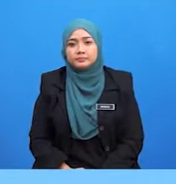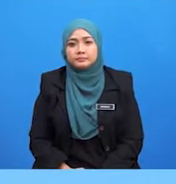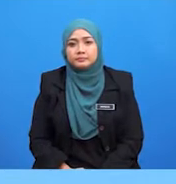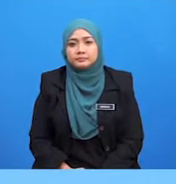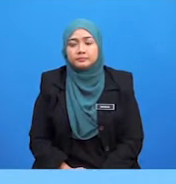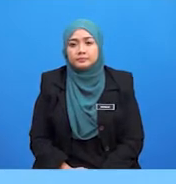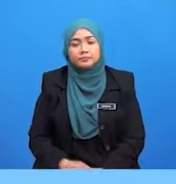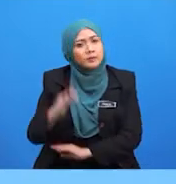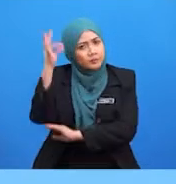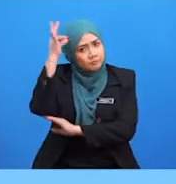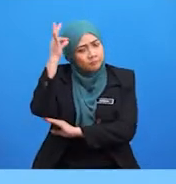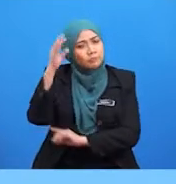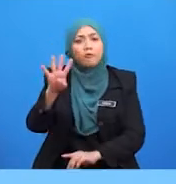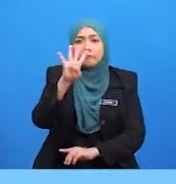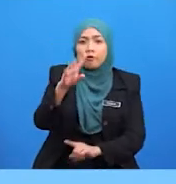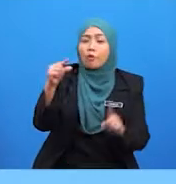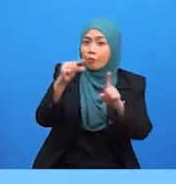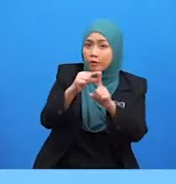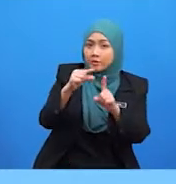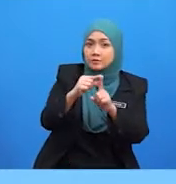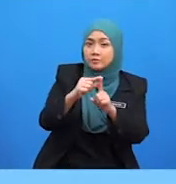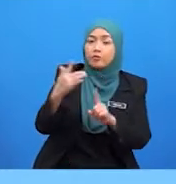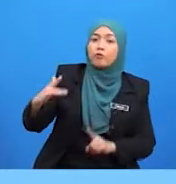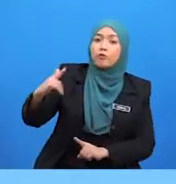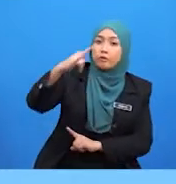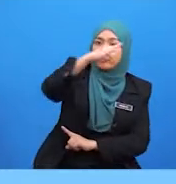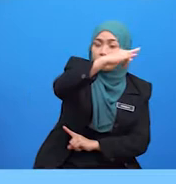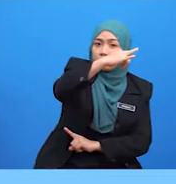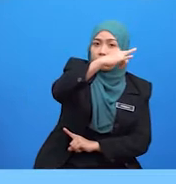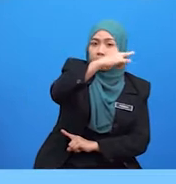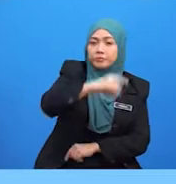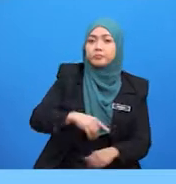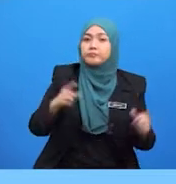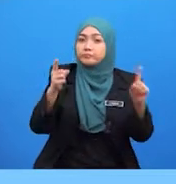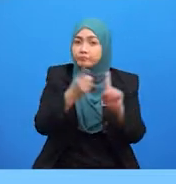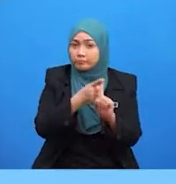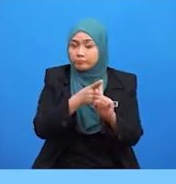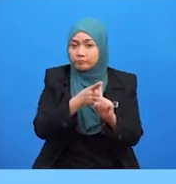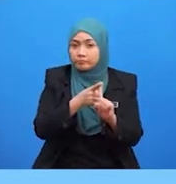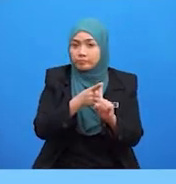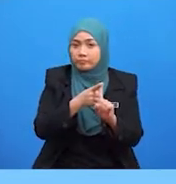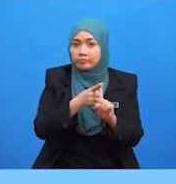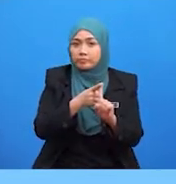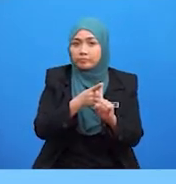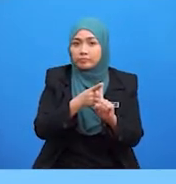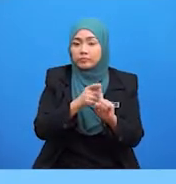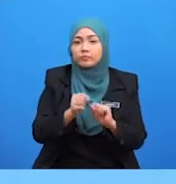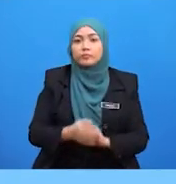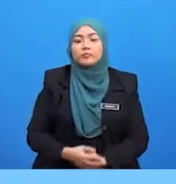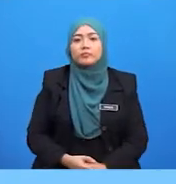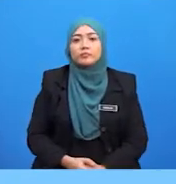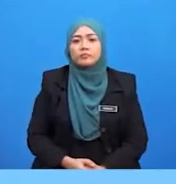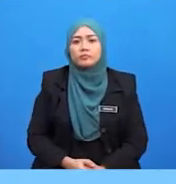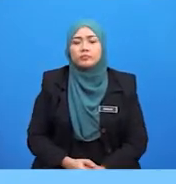To describe the aeroplane, I have used four different words. The first one, enormous. Enormous